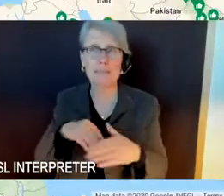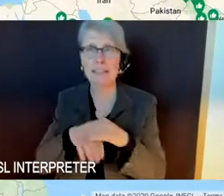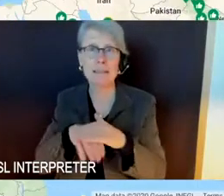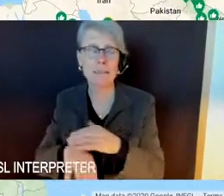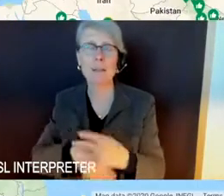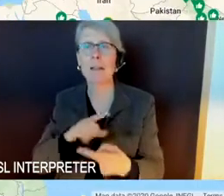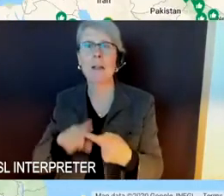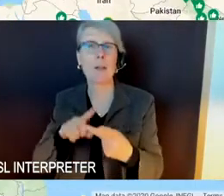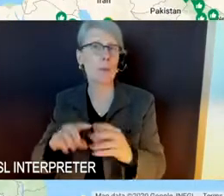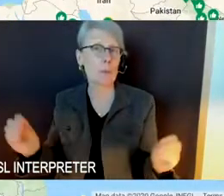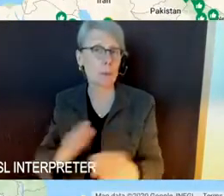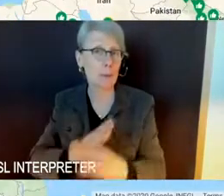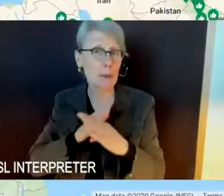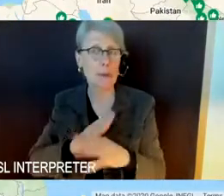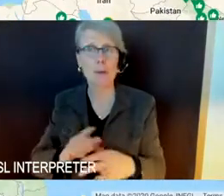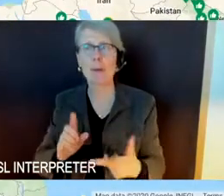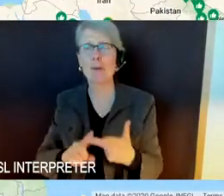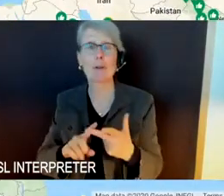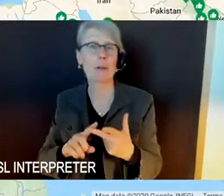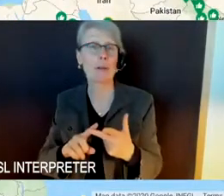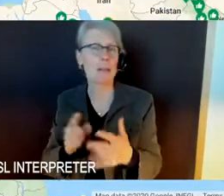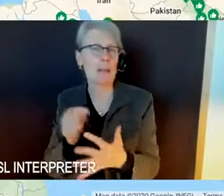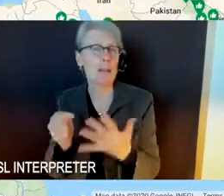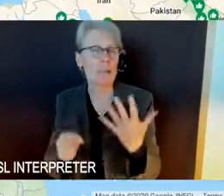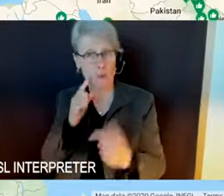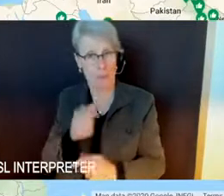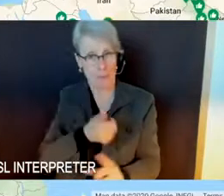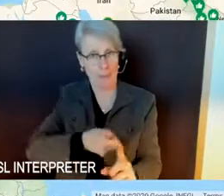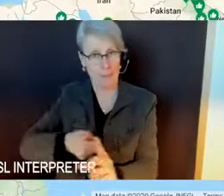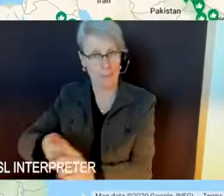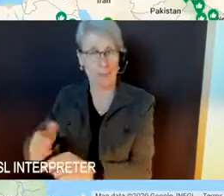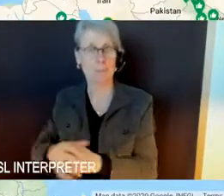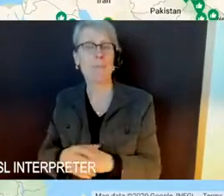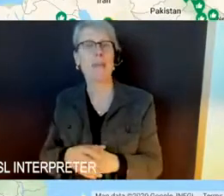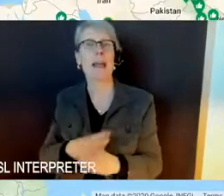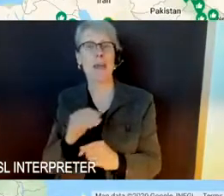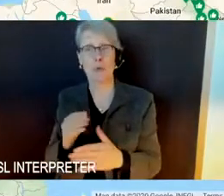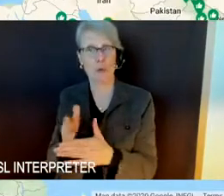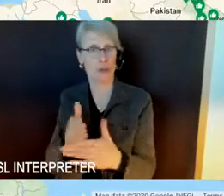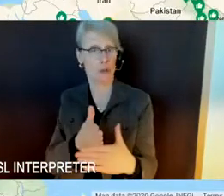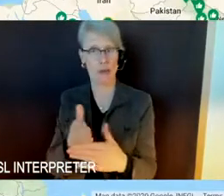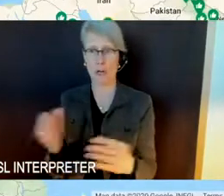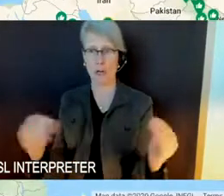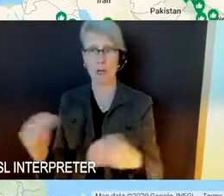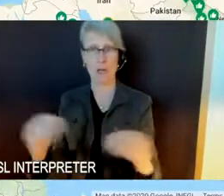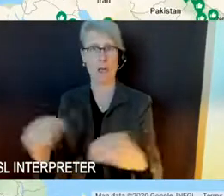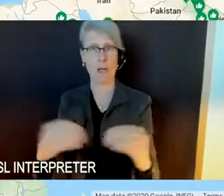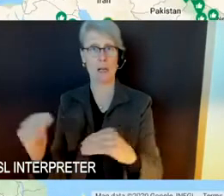are welcoming, barrier-free from a personal perspective. And what happens when